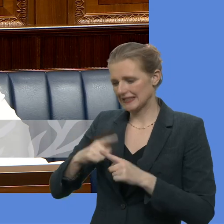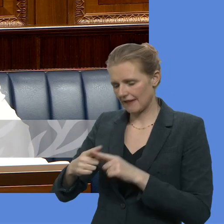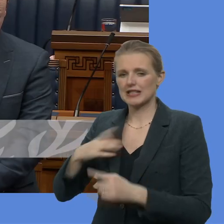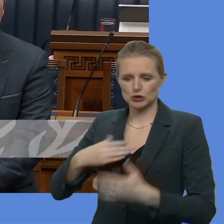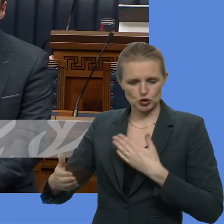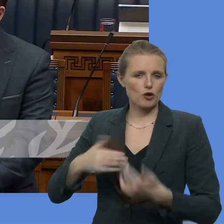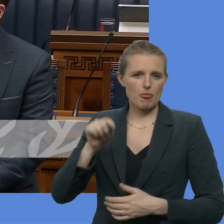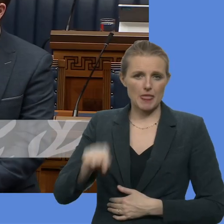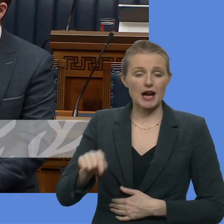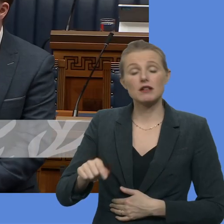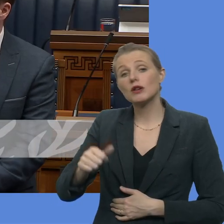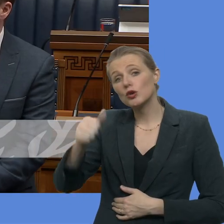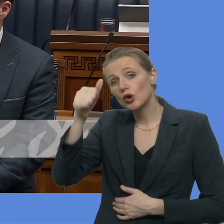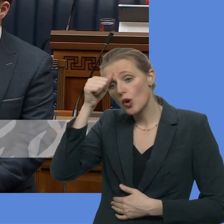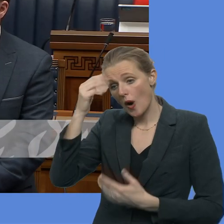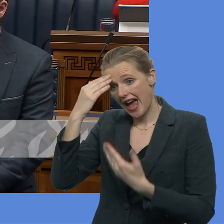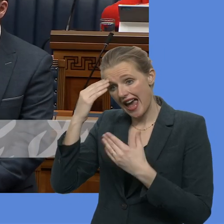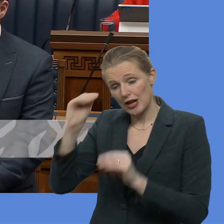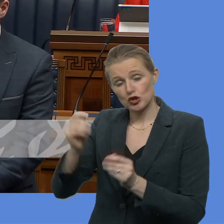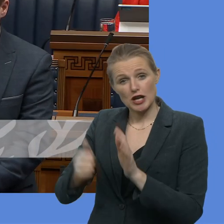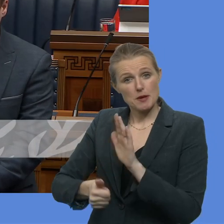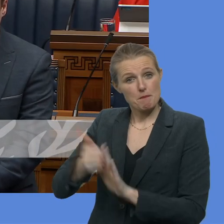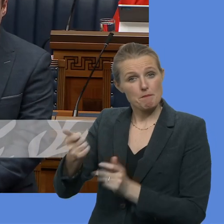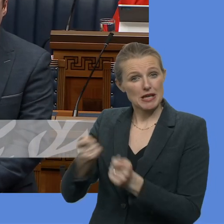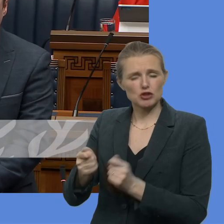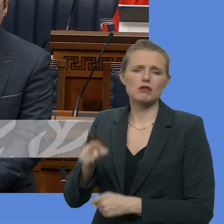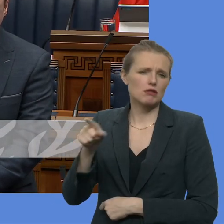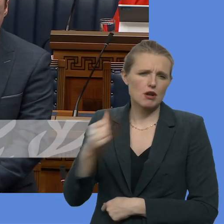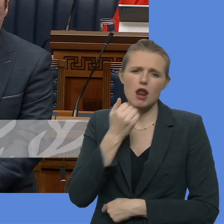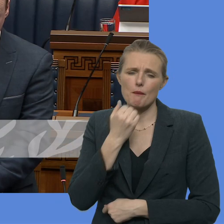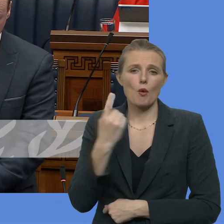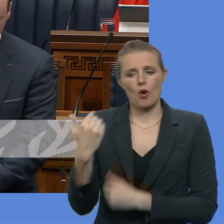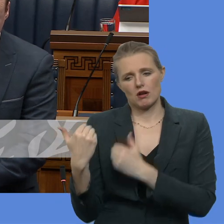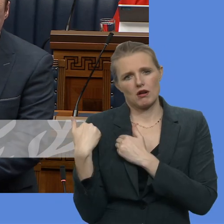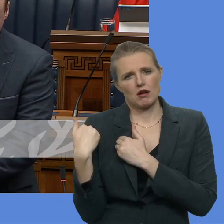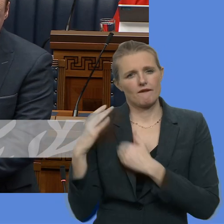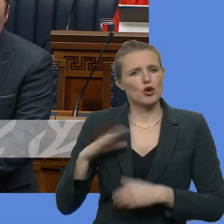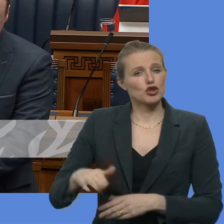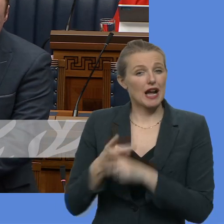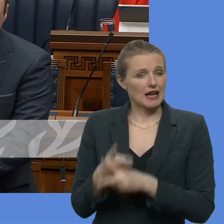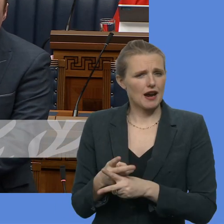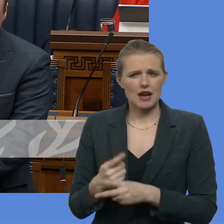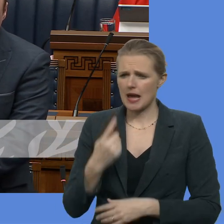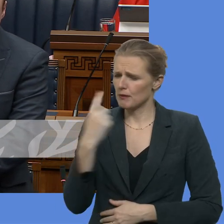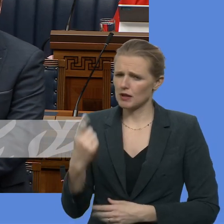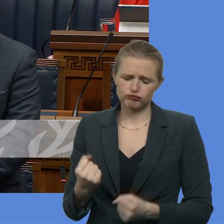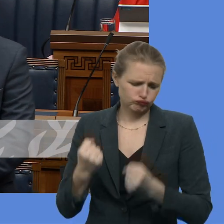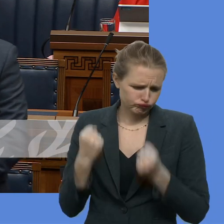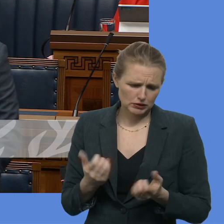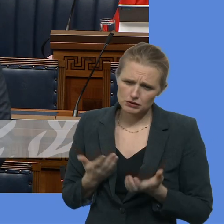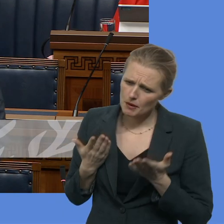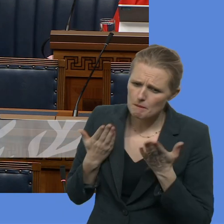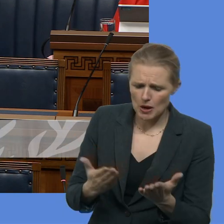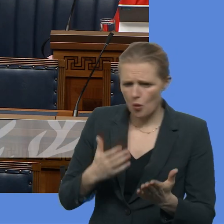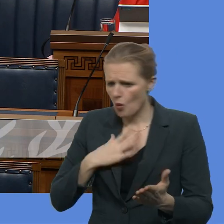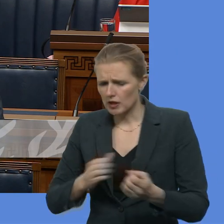aware that the Education Minister takes primary responsibility for this issue, and he is committed to getting this addressed, and